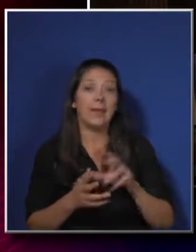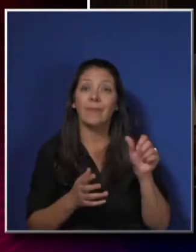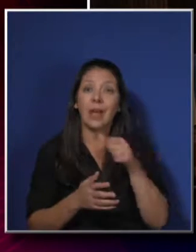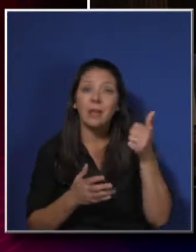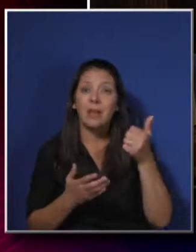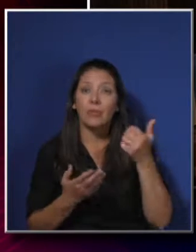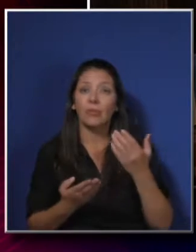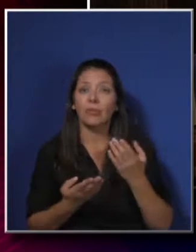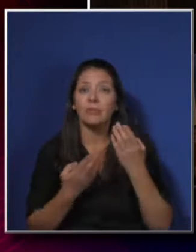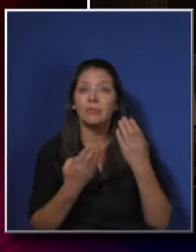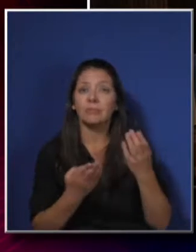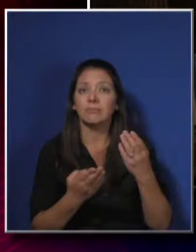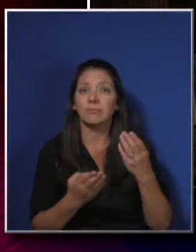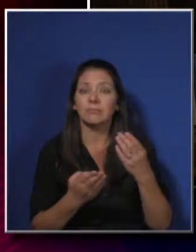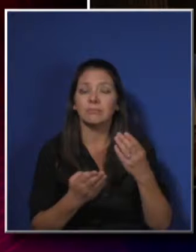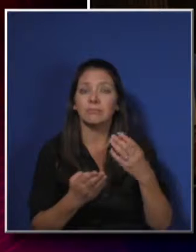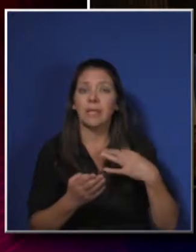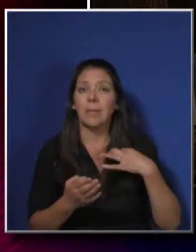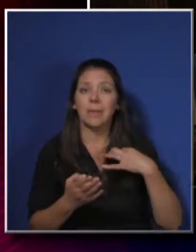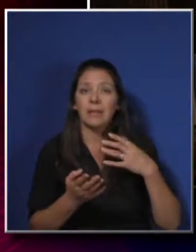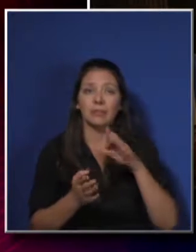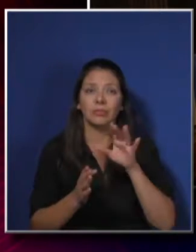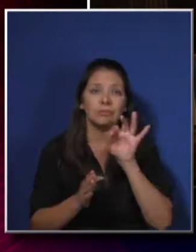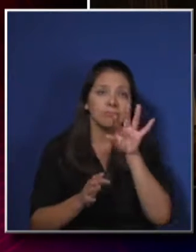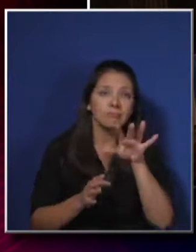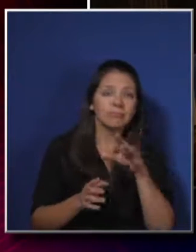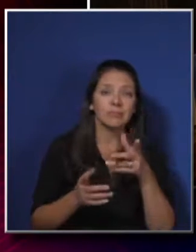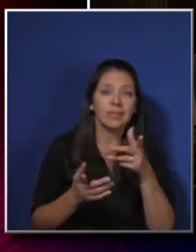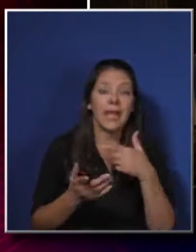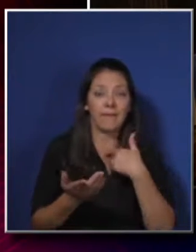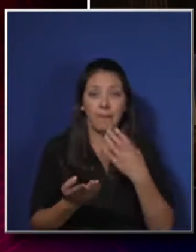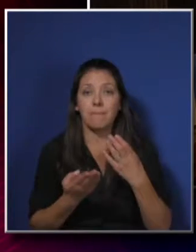nomination? I have a motion, a second. All those in favor?